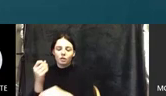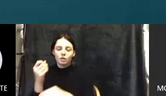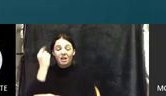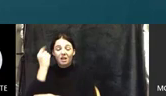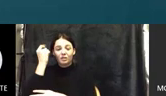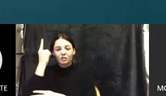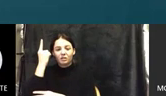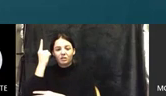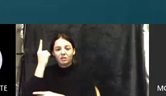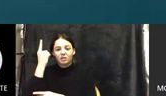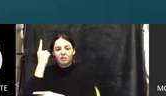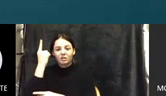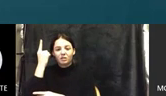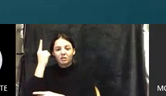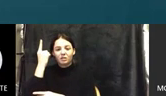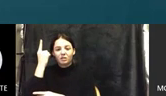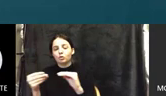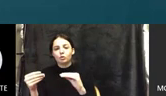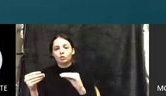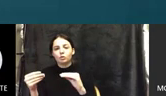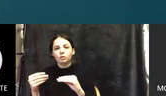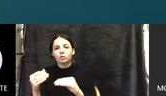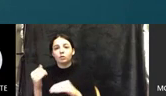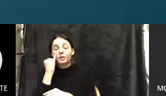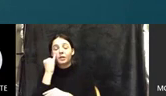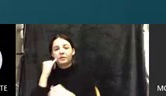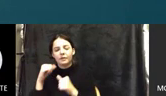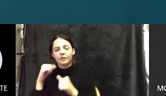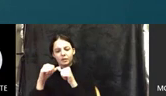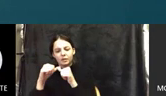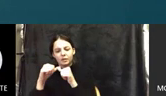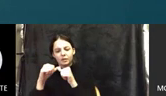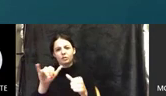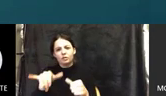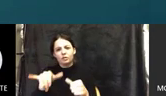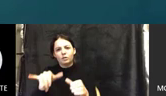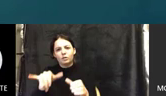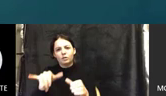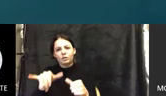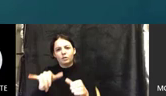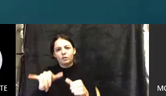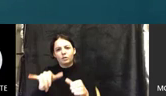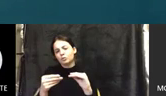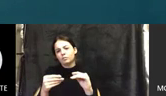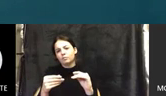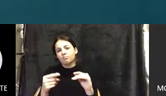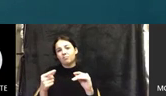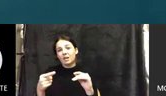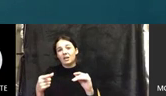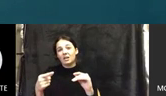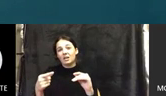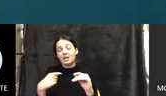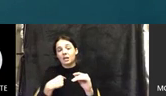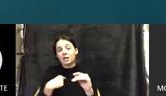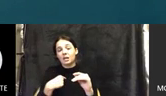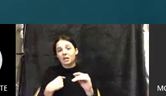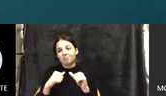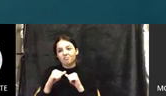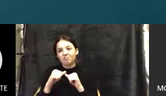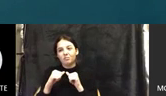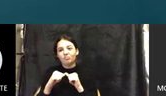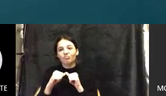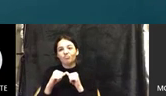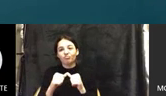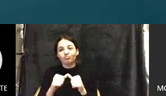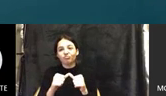my Israeli-Palestinian story, excuse me, I would have continued to interview both Israelis